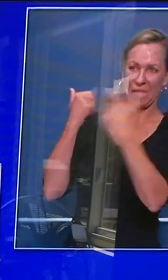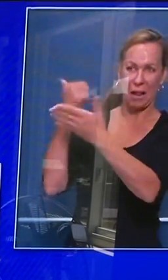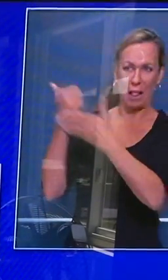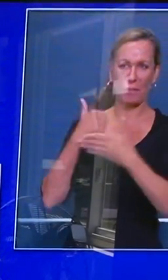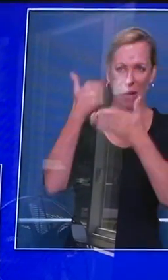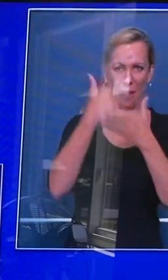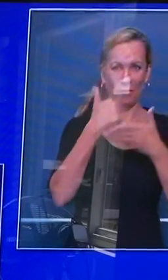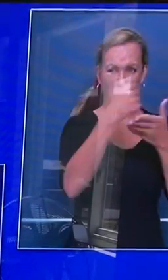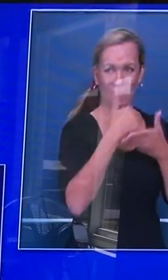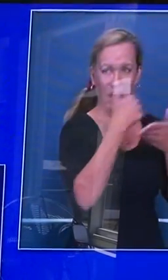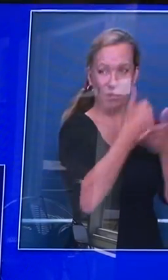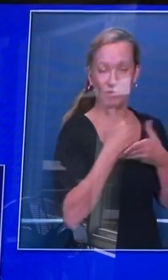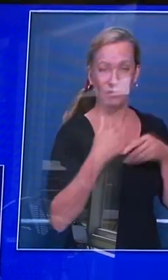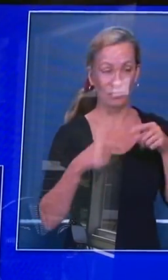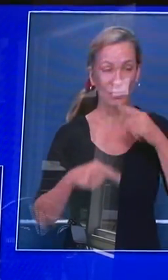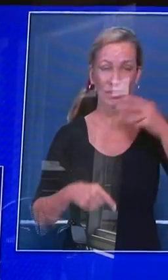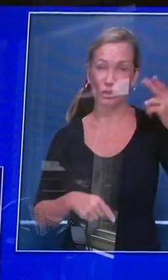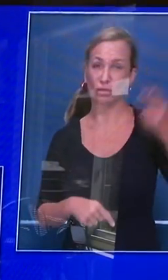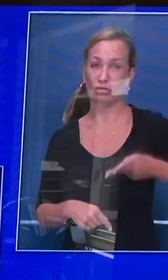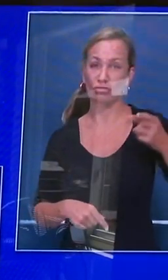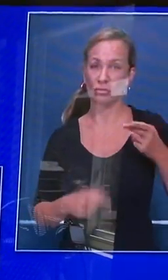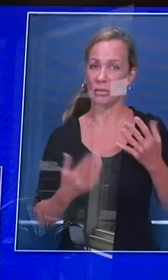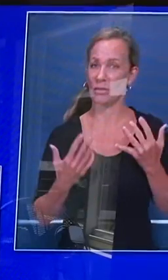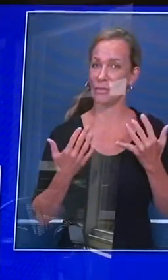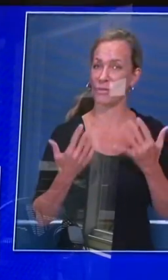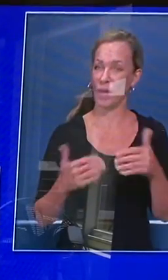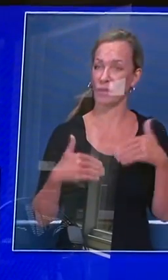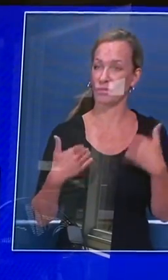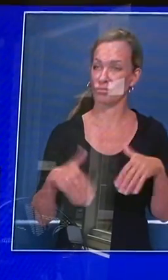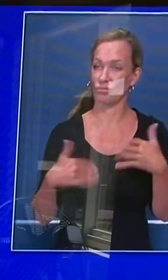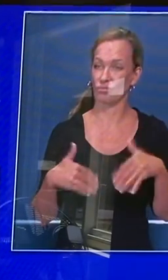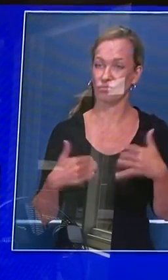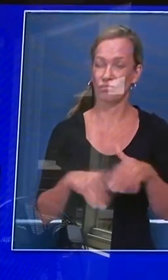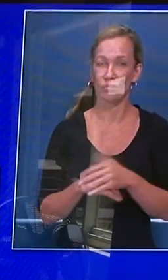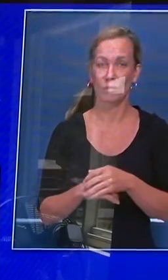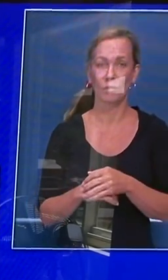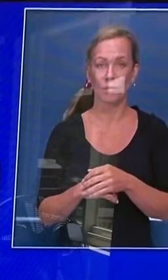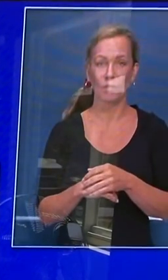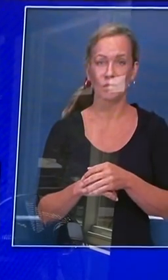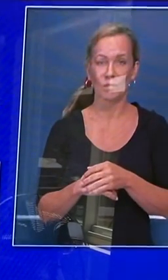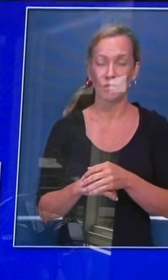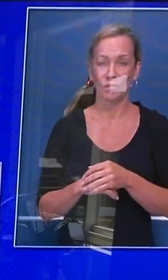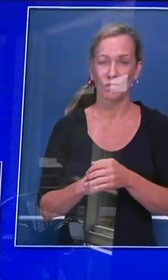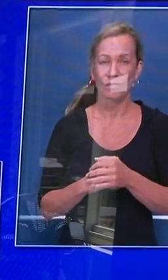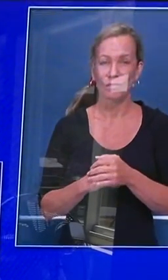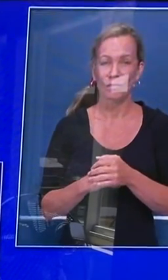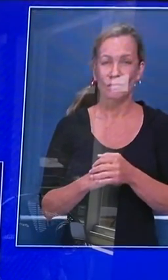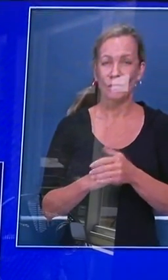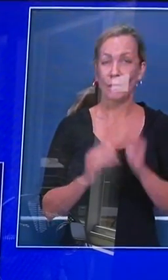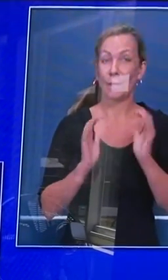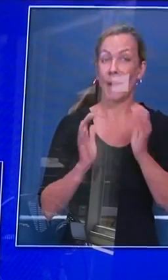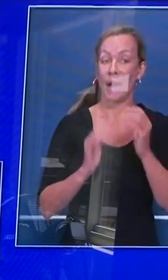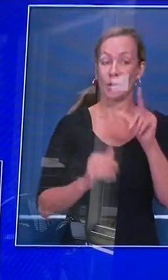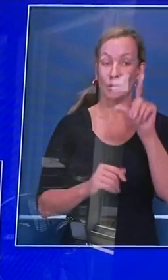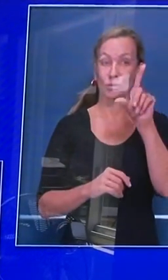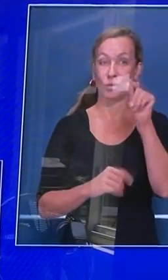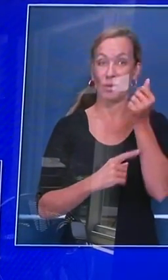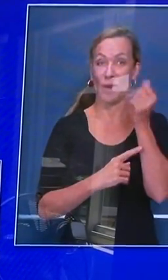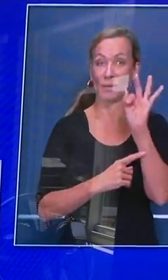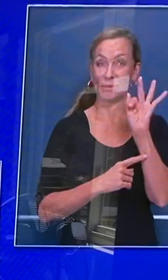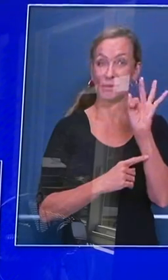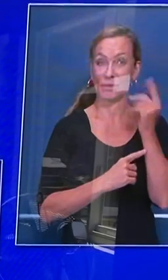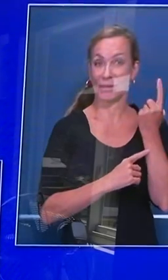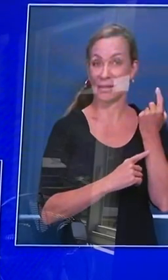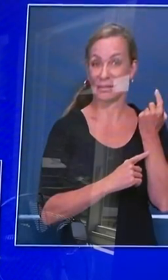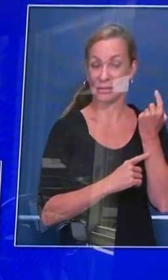I say historic, I mean it with purpose and intention. Just consider last year at this stage,